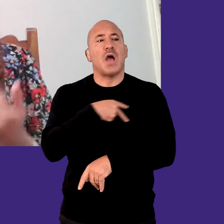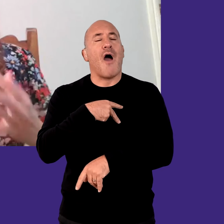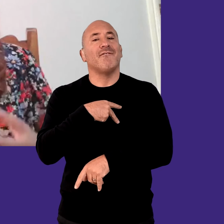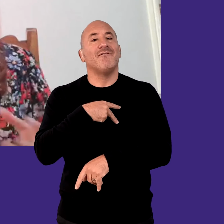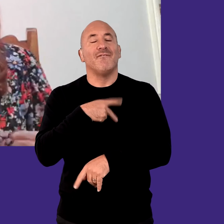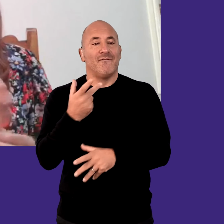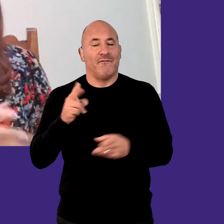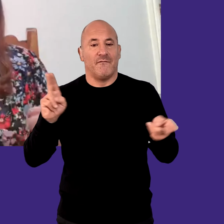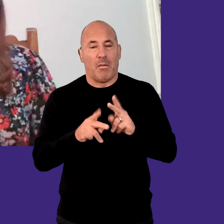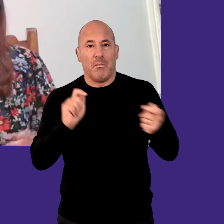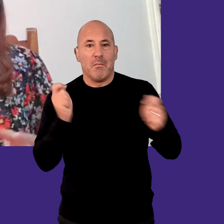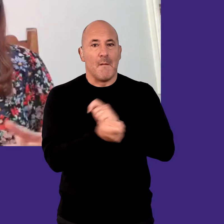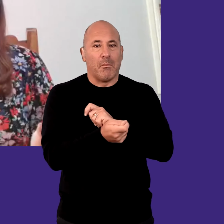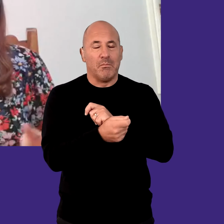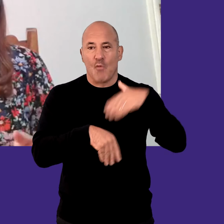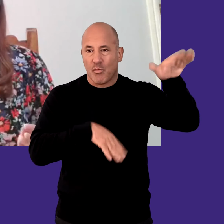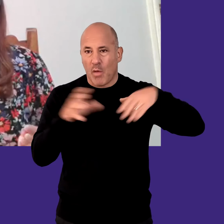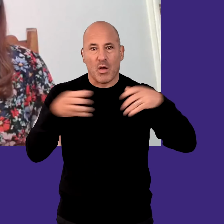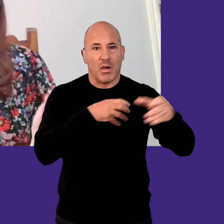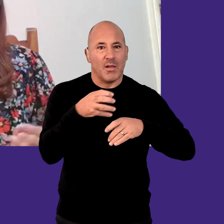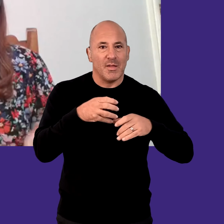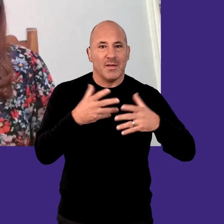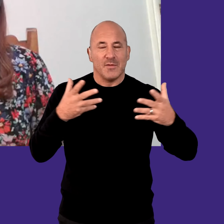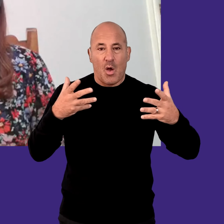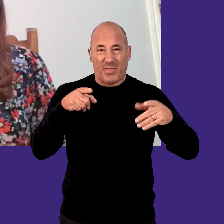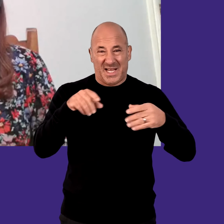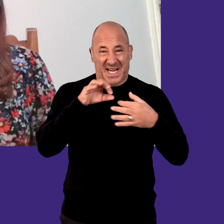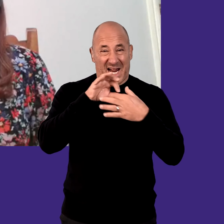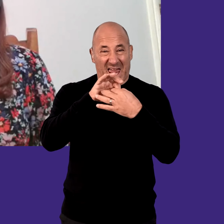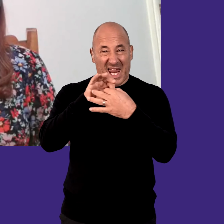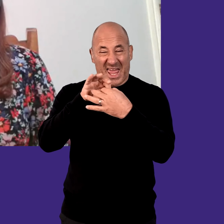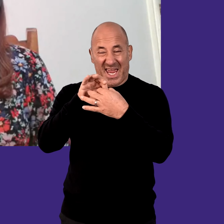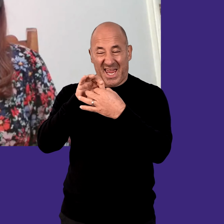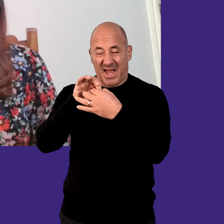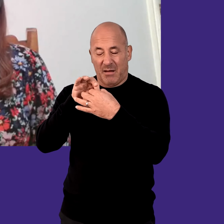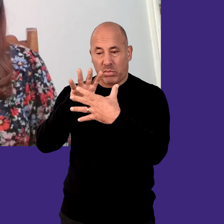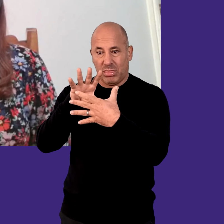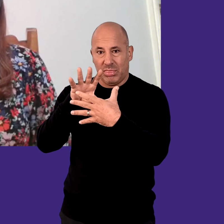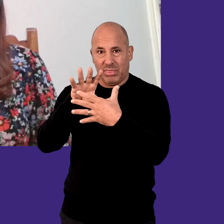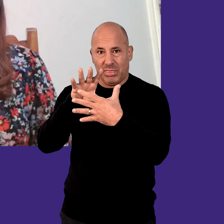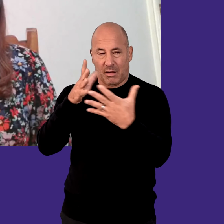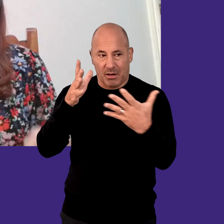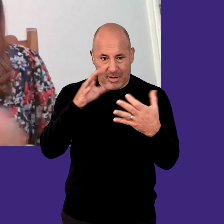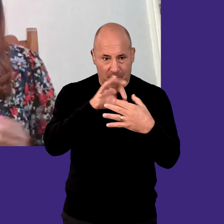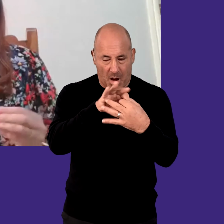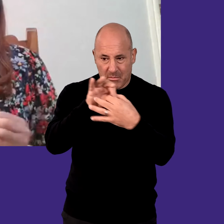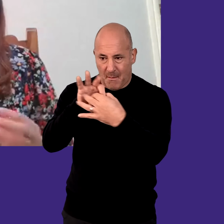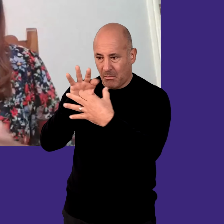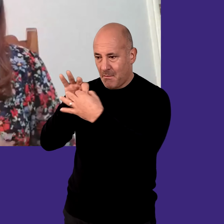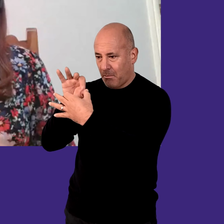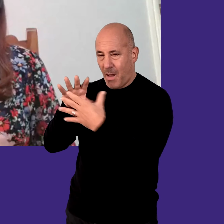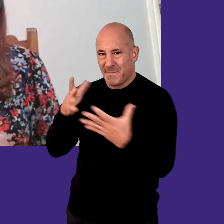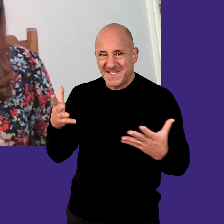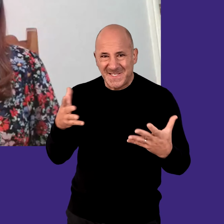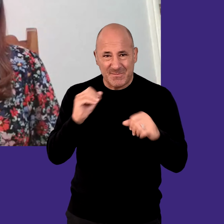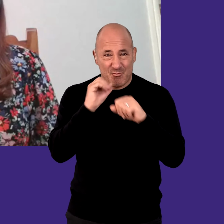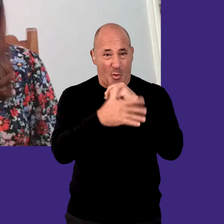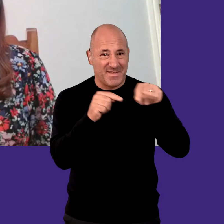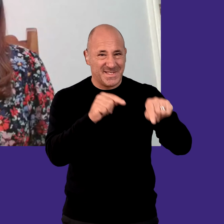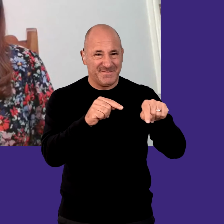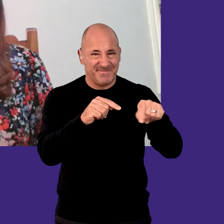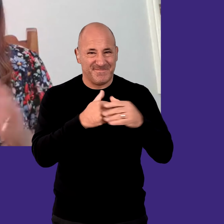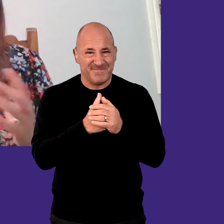COVID, not only were we not able to go into the other places, staffing's changed as well. So it's them key links that